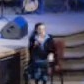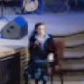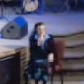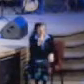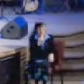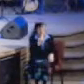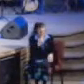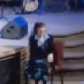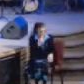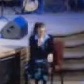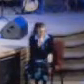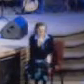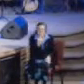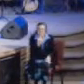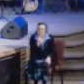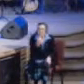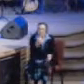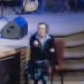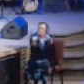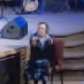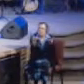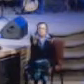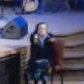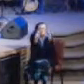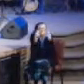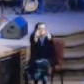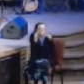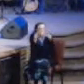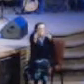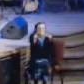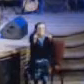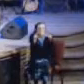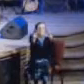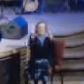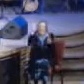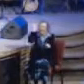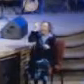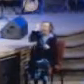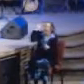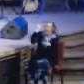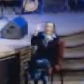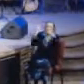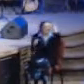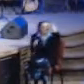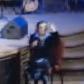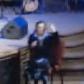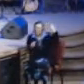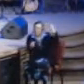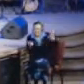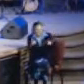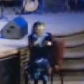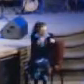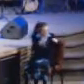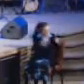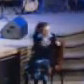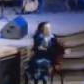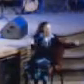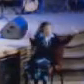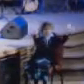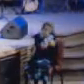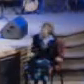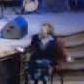you'll do what I'm telling you to do. How many wants to see signs and wonders and miracles and things like that happen right here in our